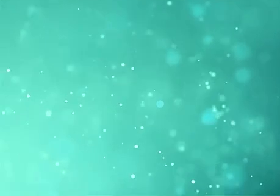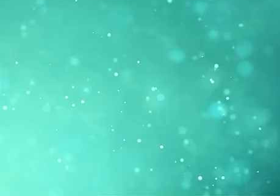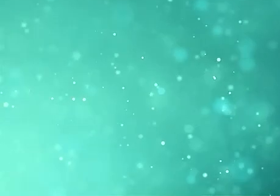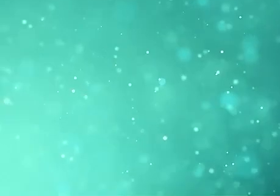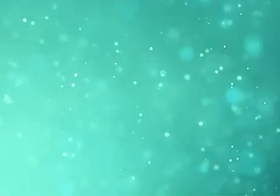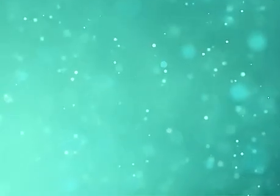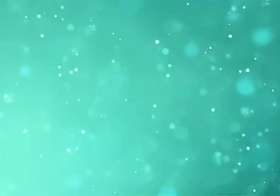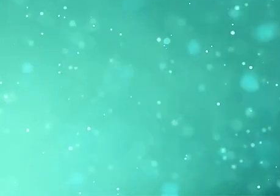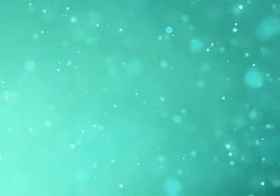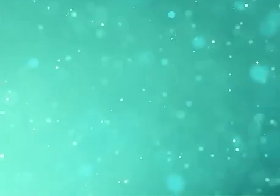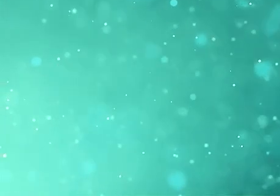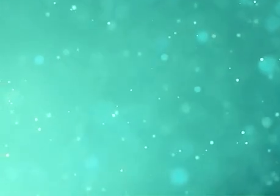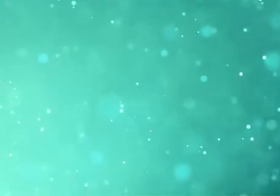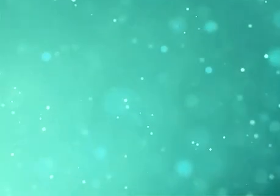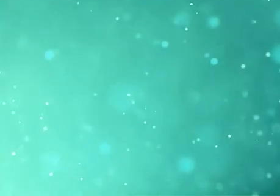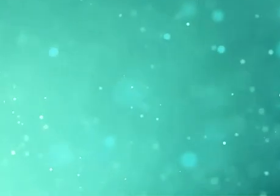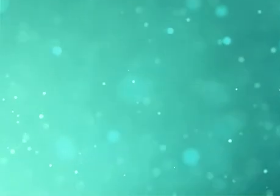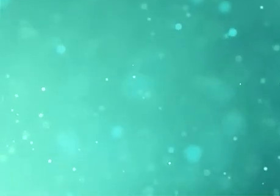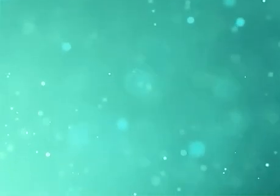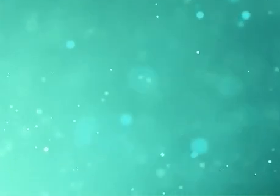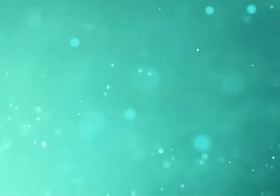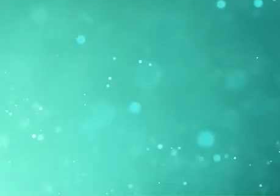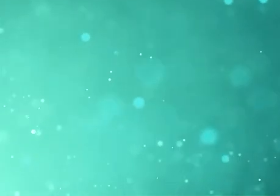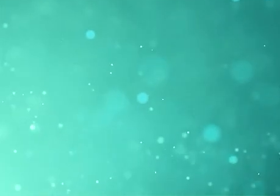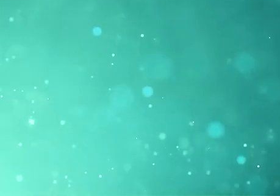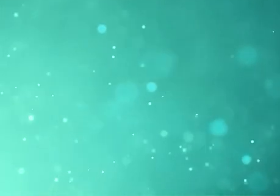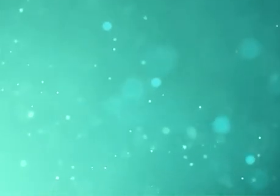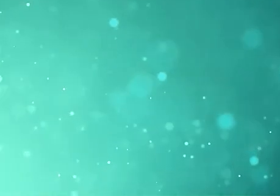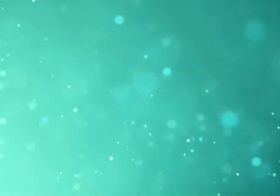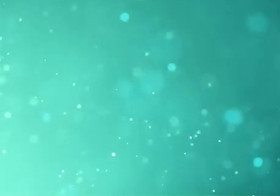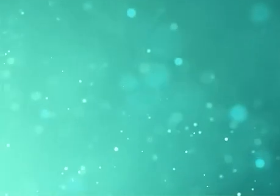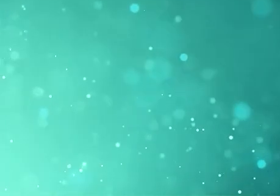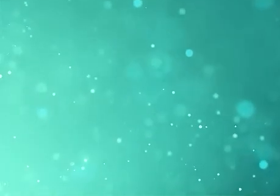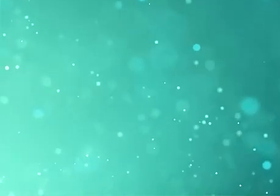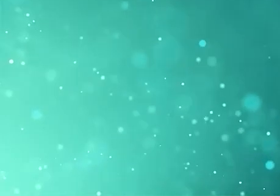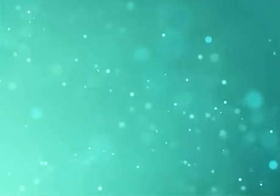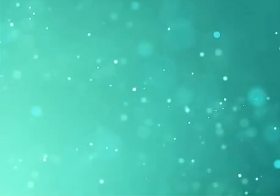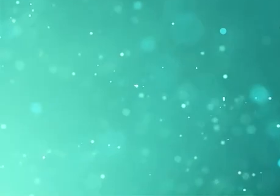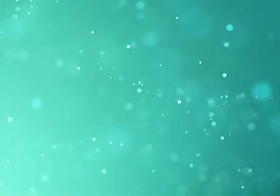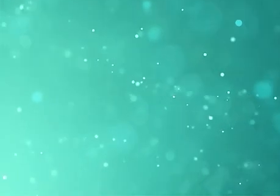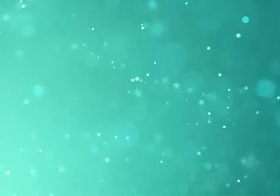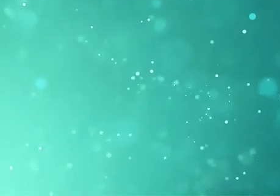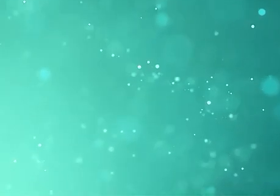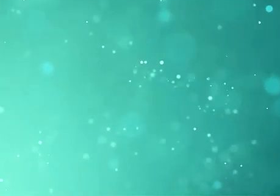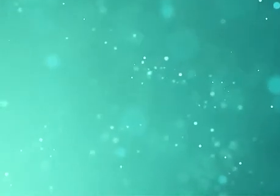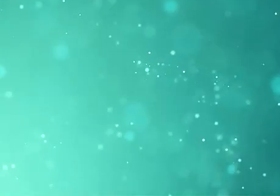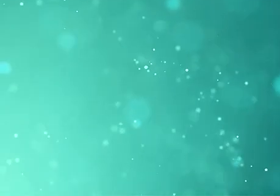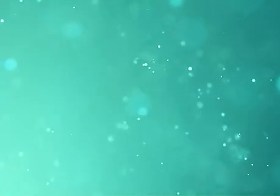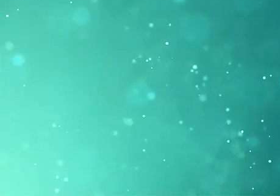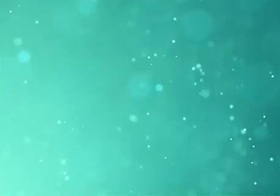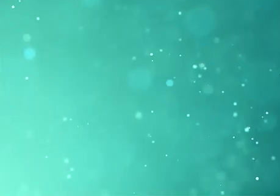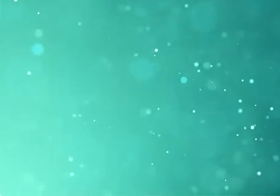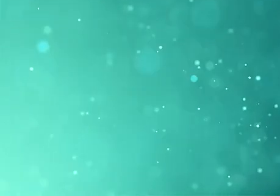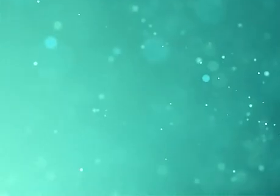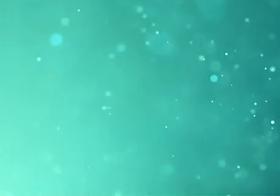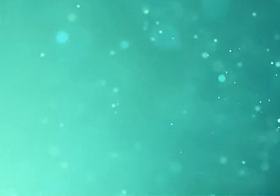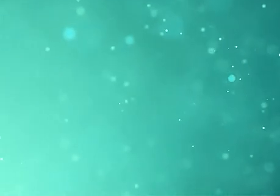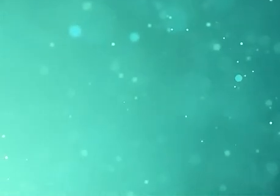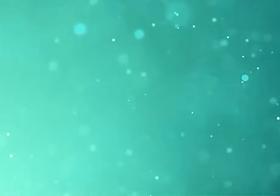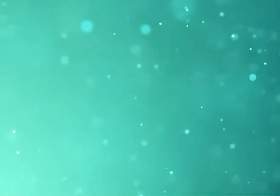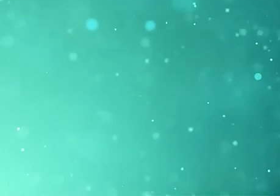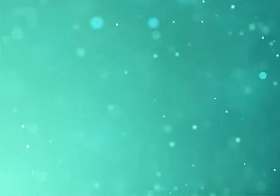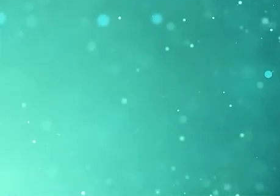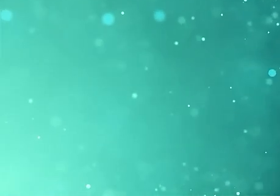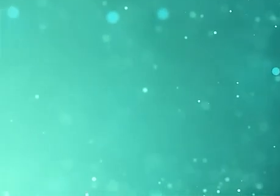rejoice in their intimacy with the spirit of certainty. They make easy what the extravagant find